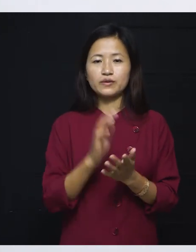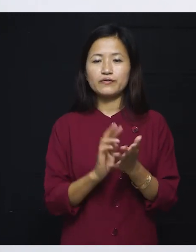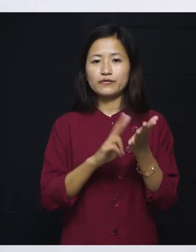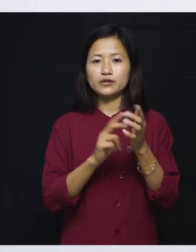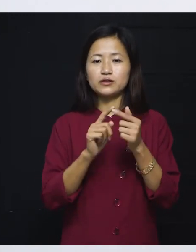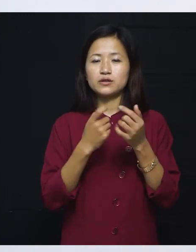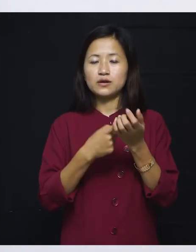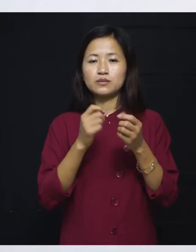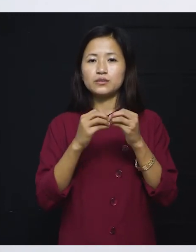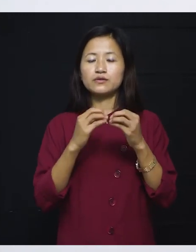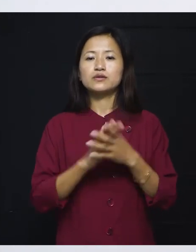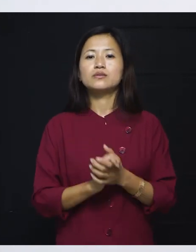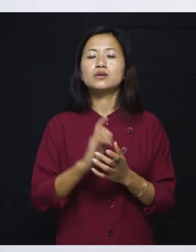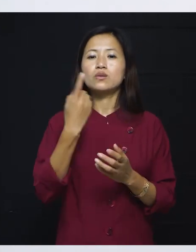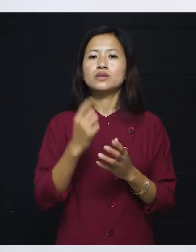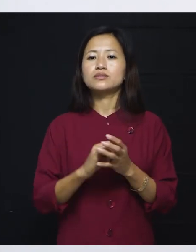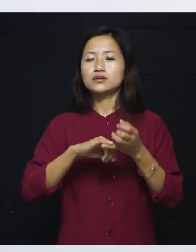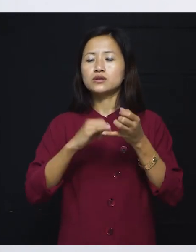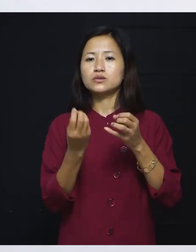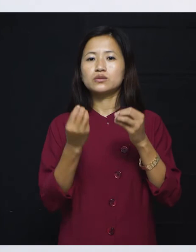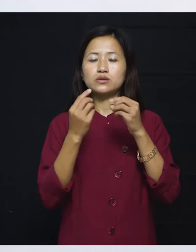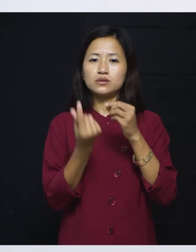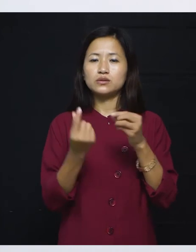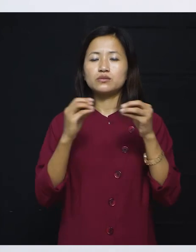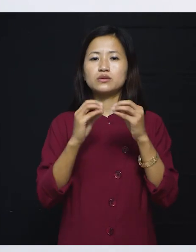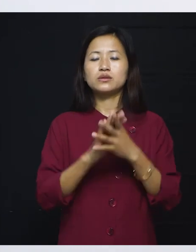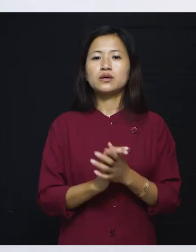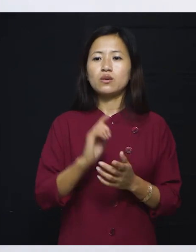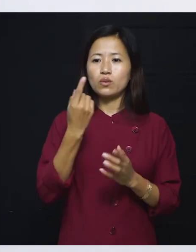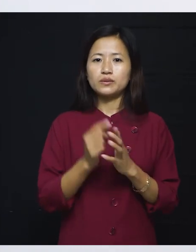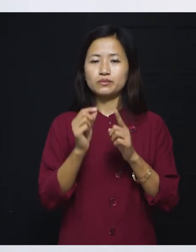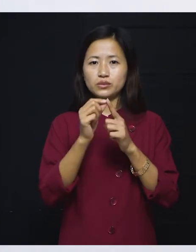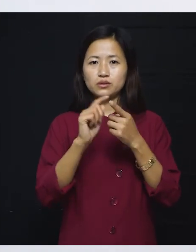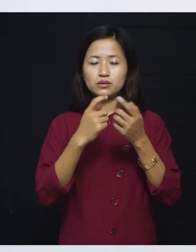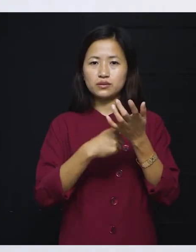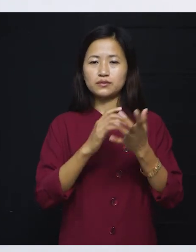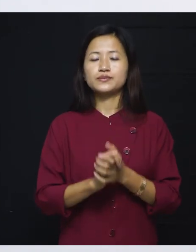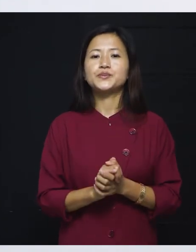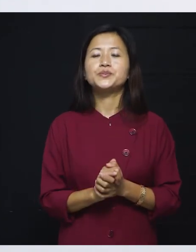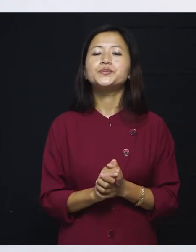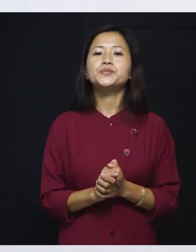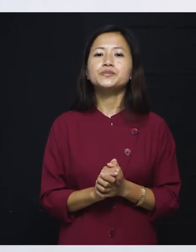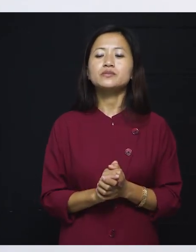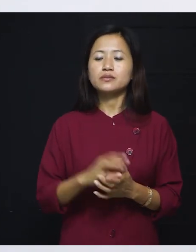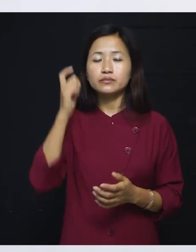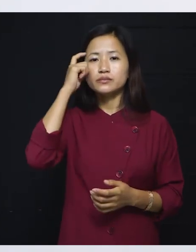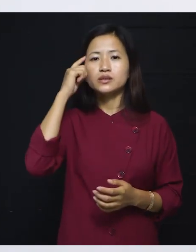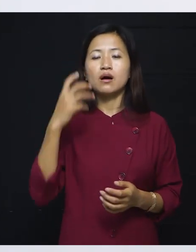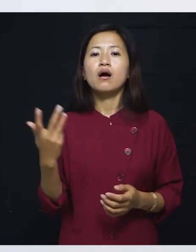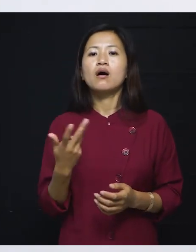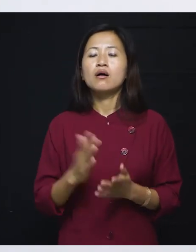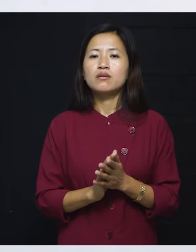okay? One verb, one subject, and one predicate, okay? You can think of the house